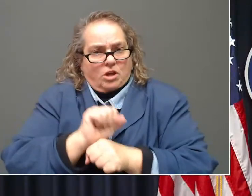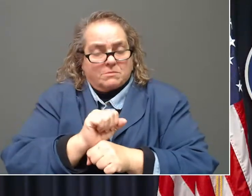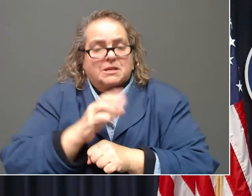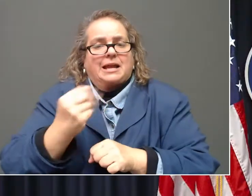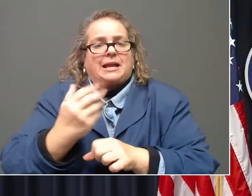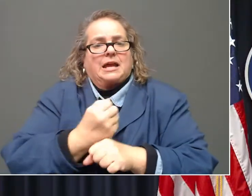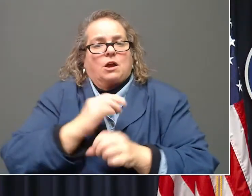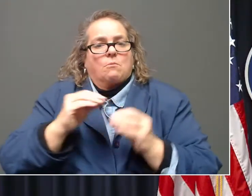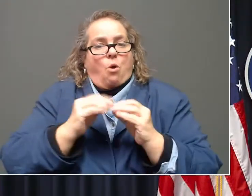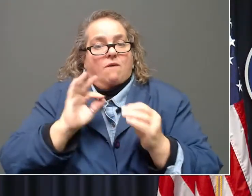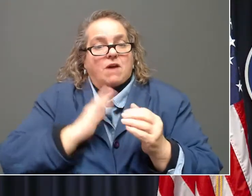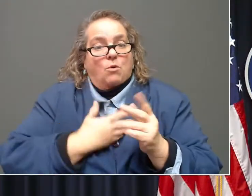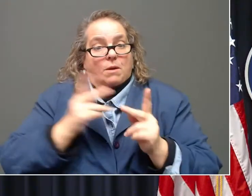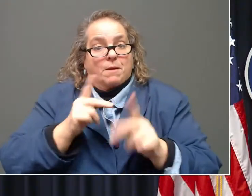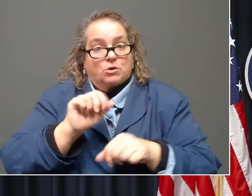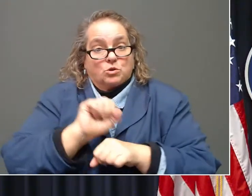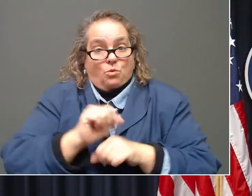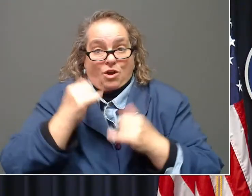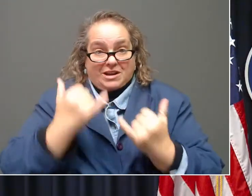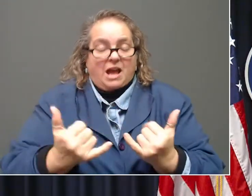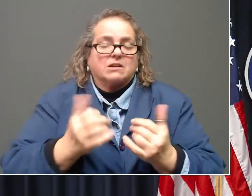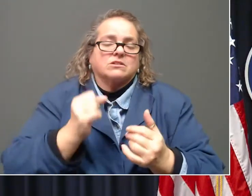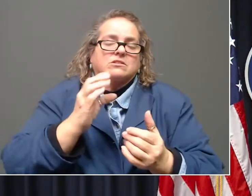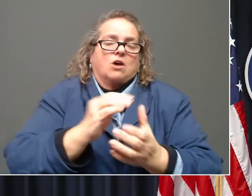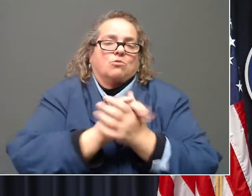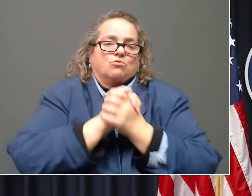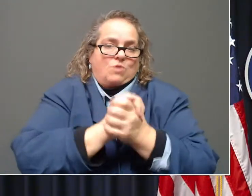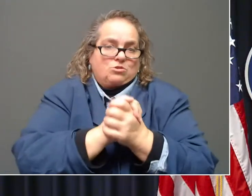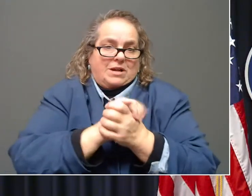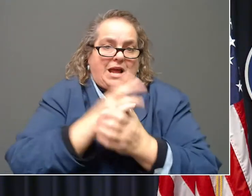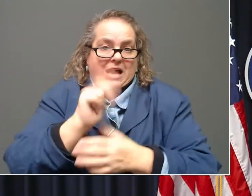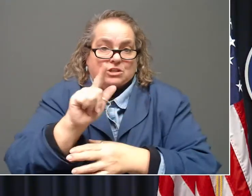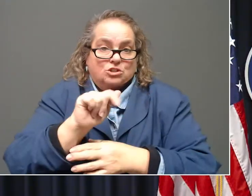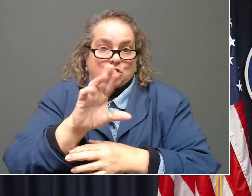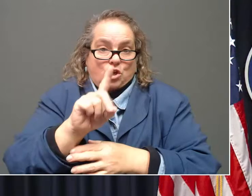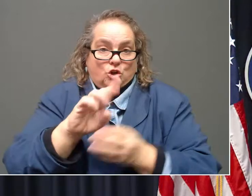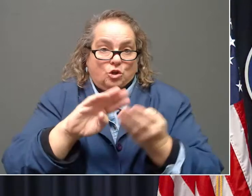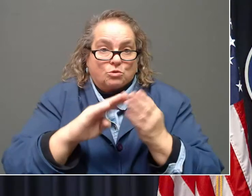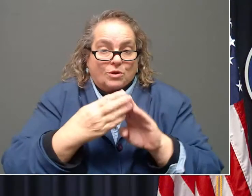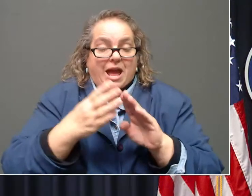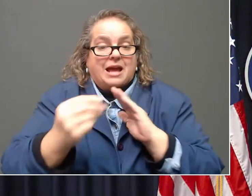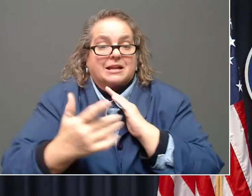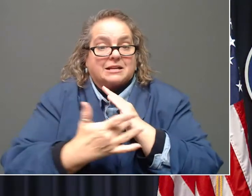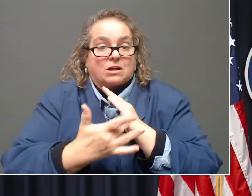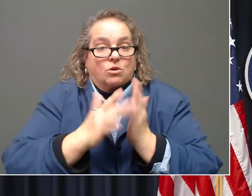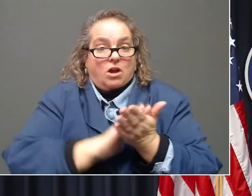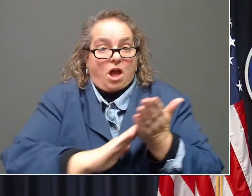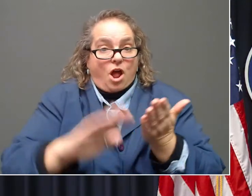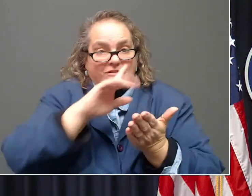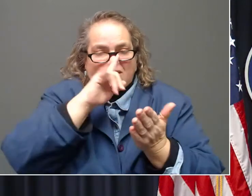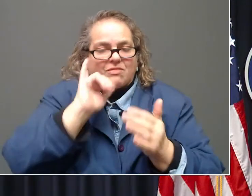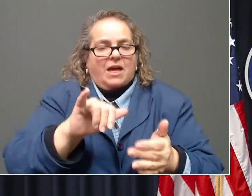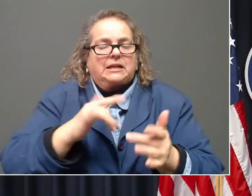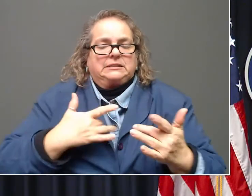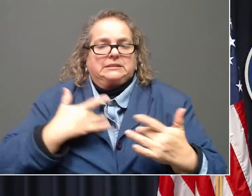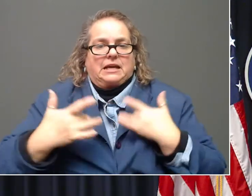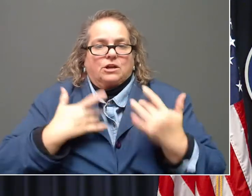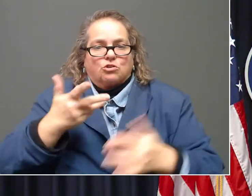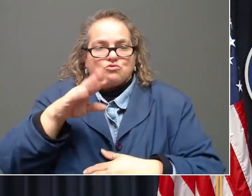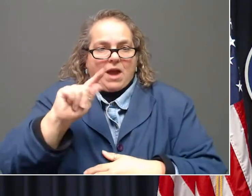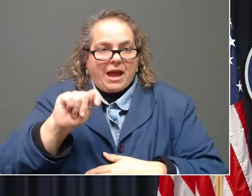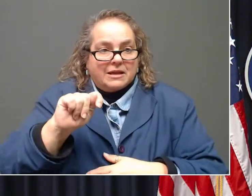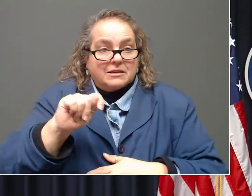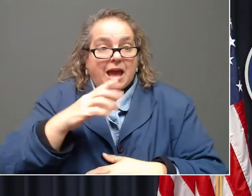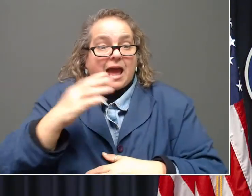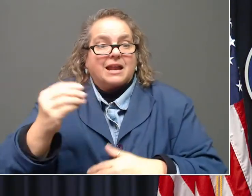now. Congratulations to Hazard Community and Technical College on this exciting grant, and thank you to everybody who made it